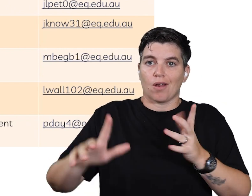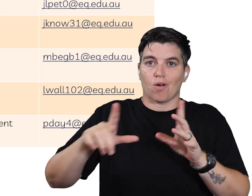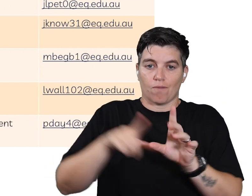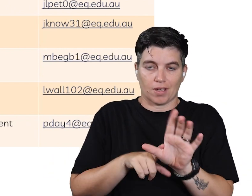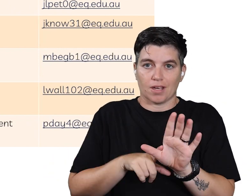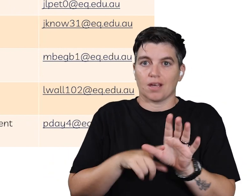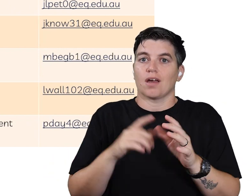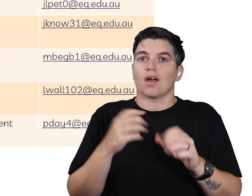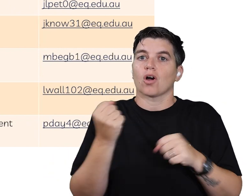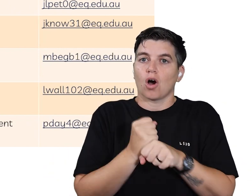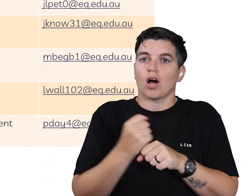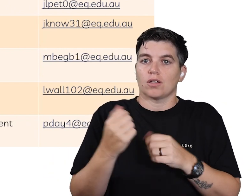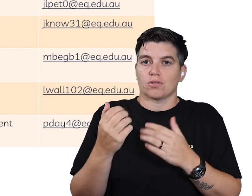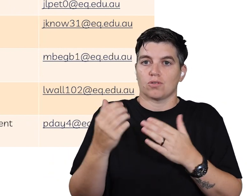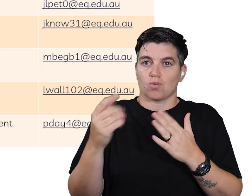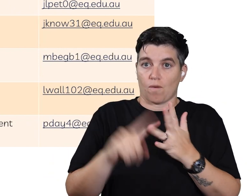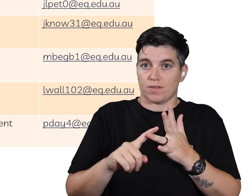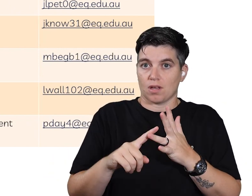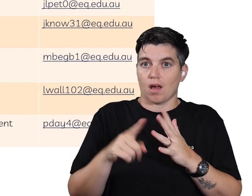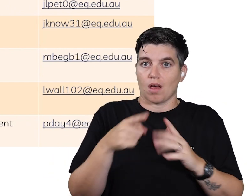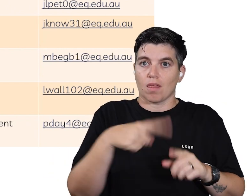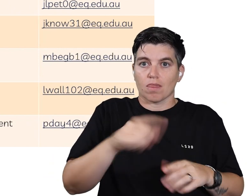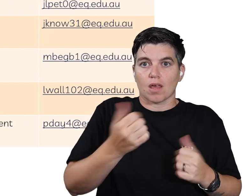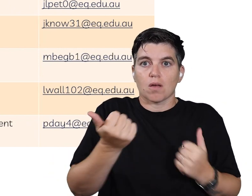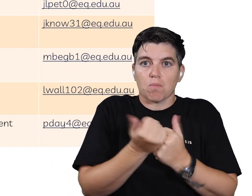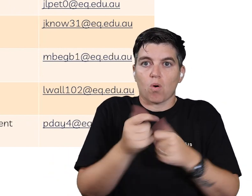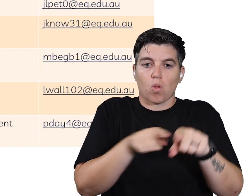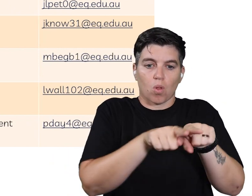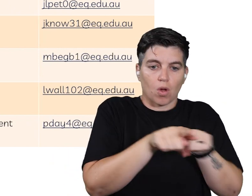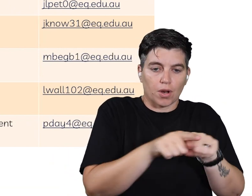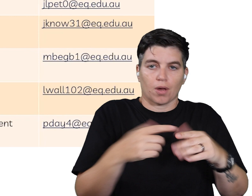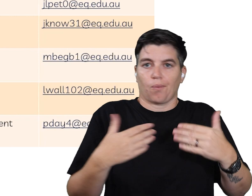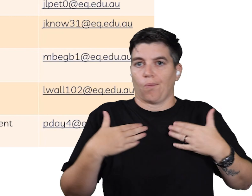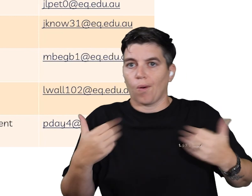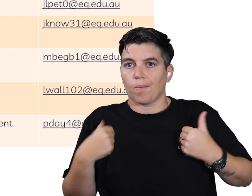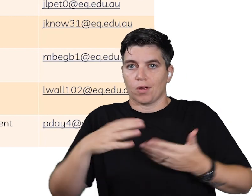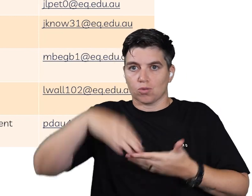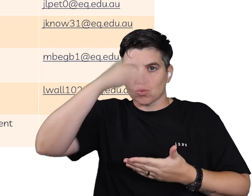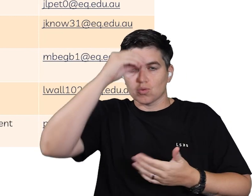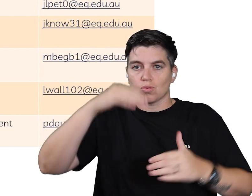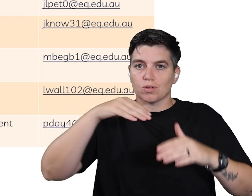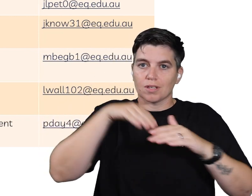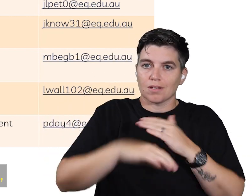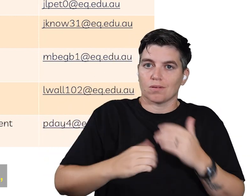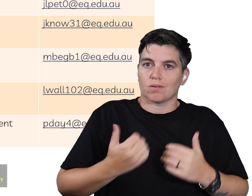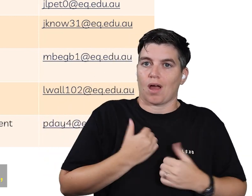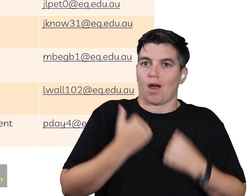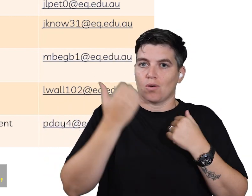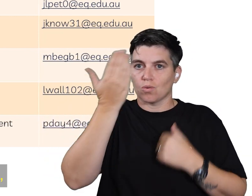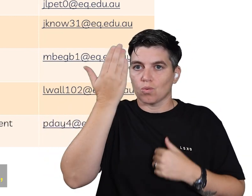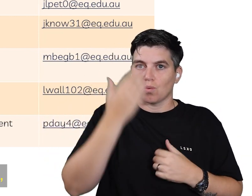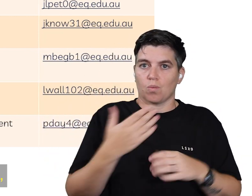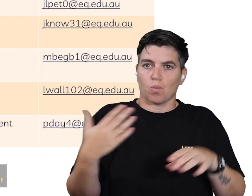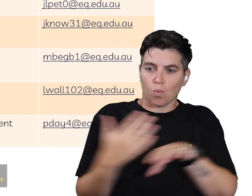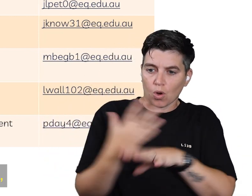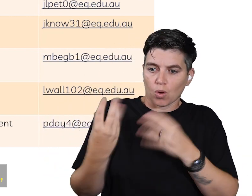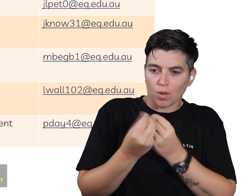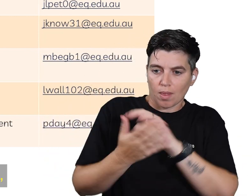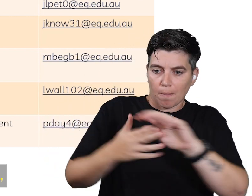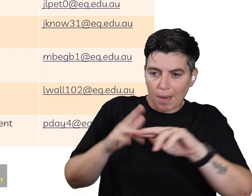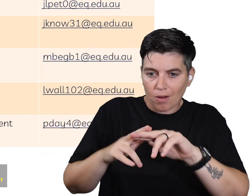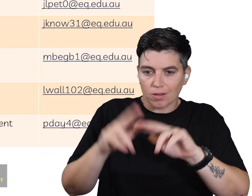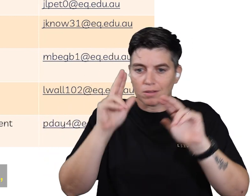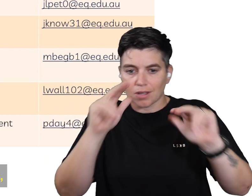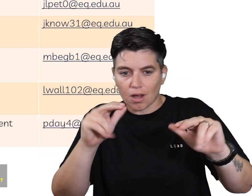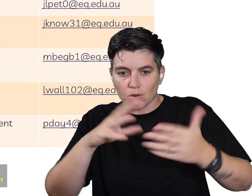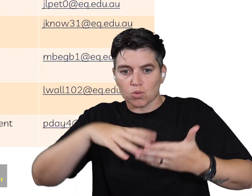year and guidance officers who support the learning and well-being of students in our school. We work closely with parents,